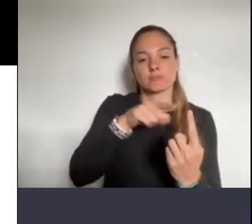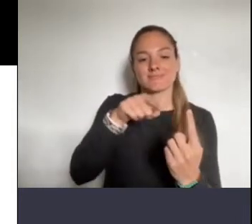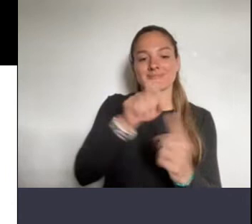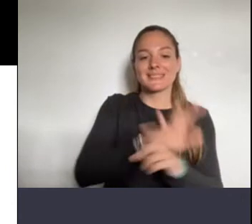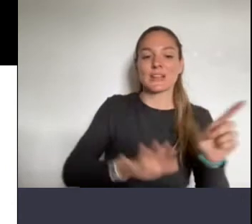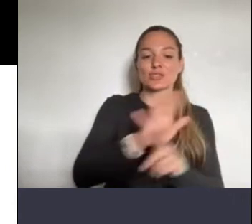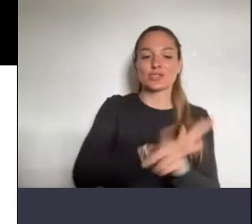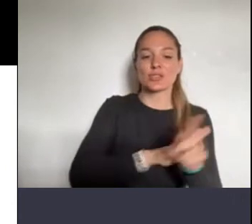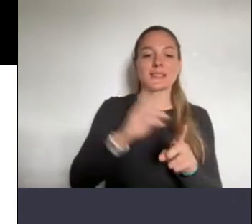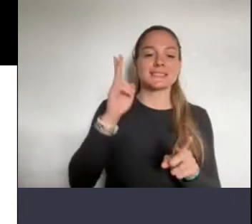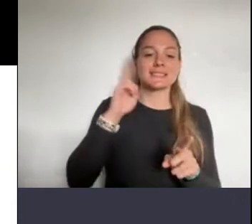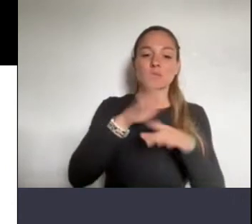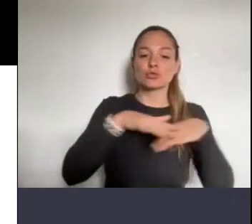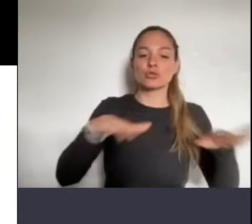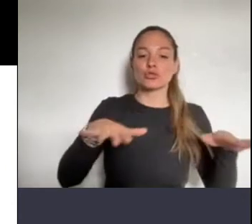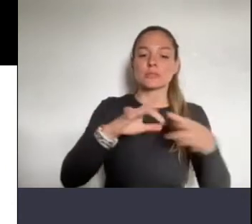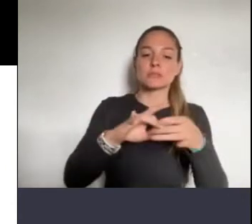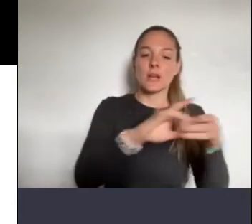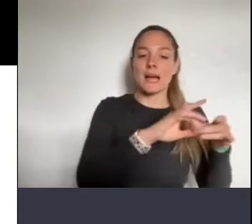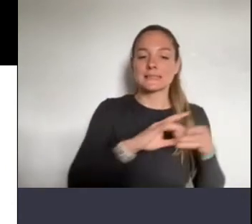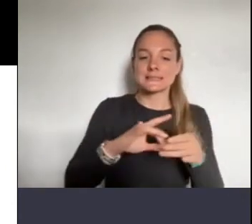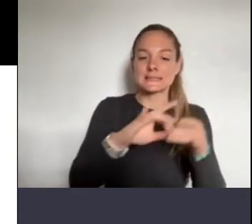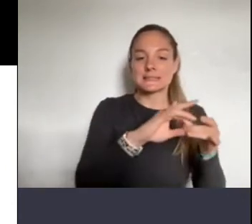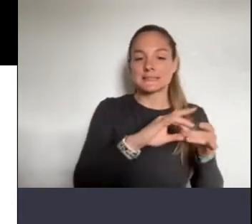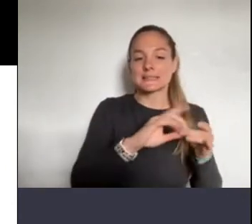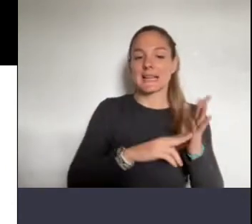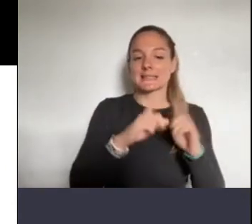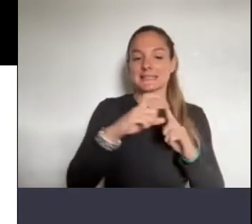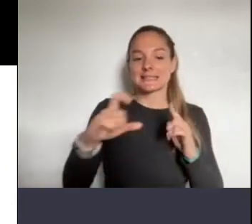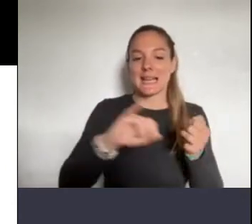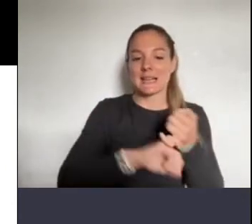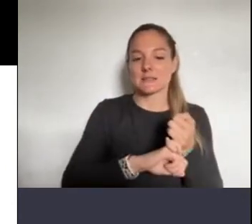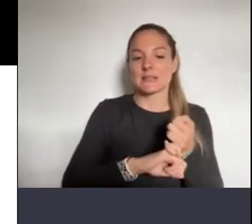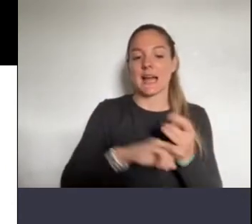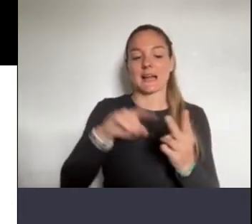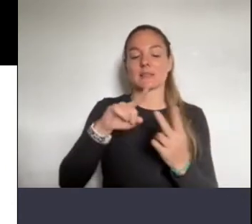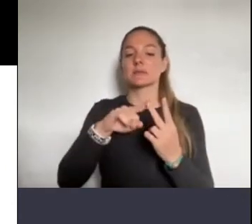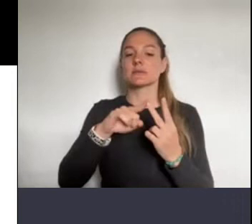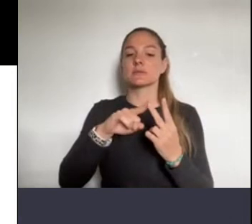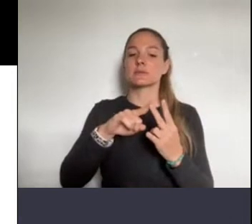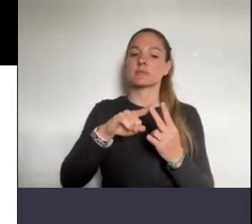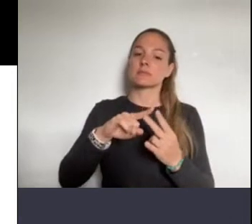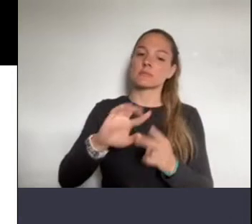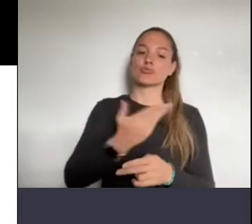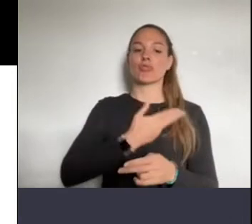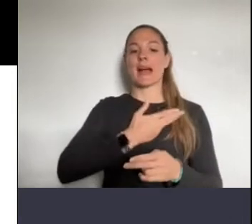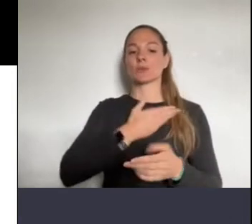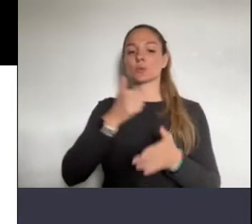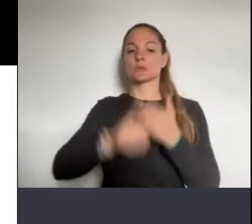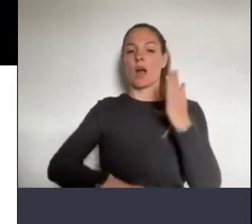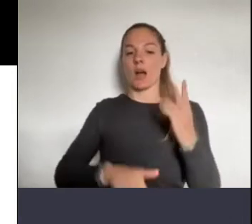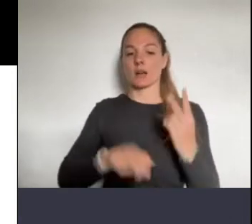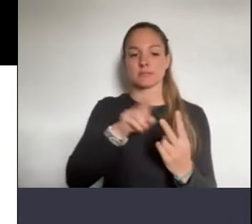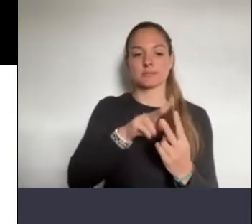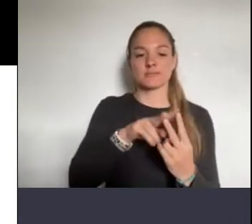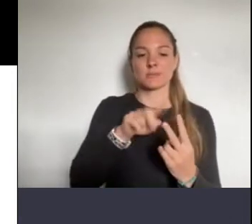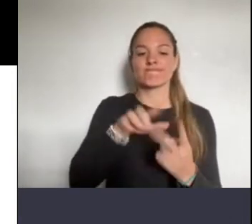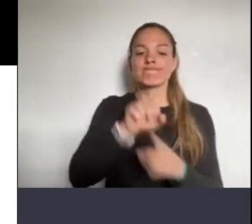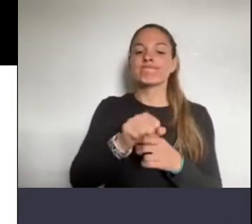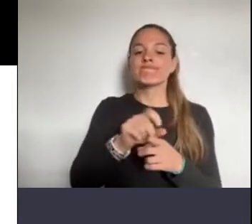Deaf Children's Society and a called the Right to Start, and that identified deaf children are less likely to